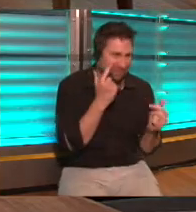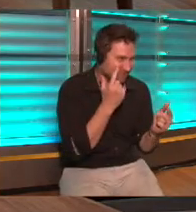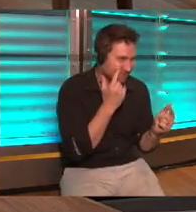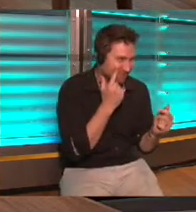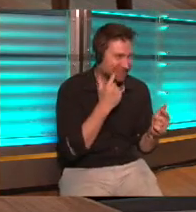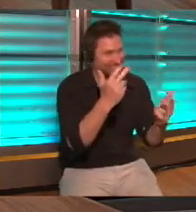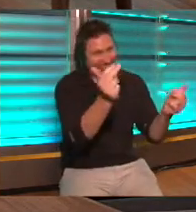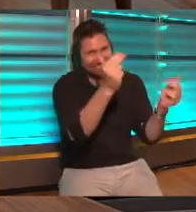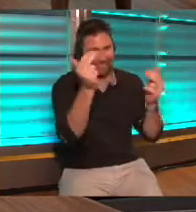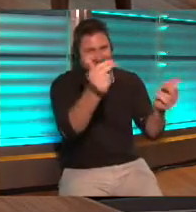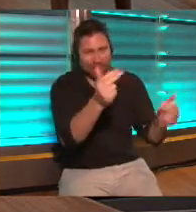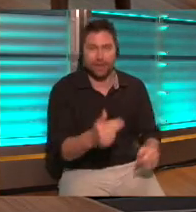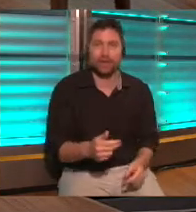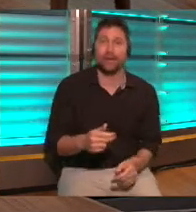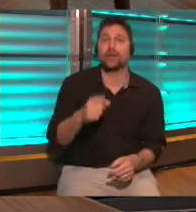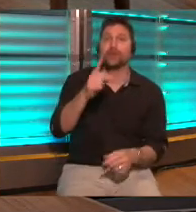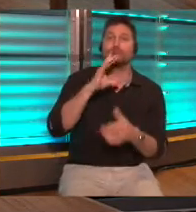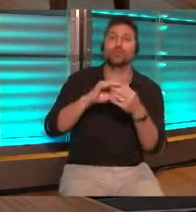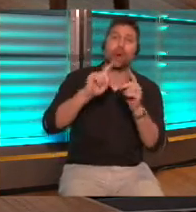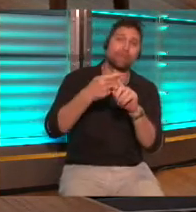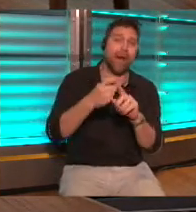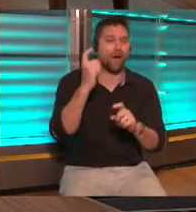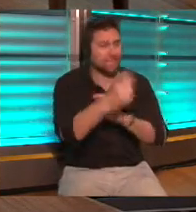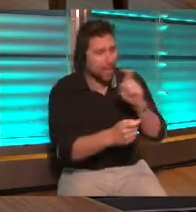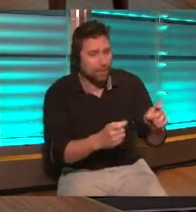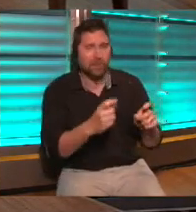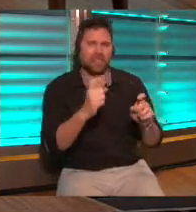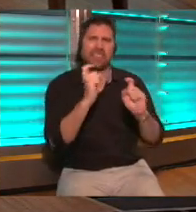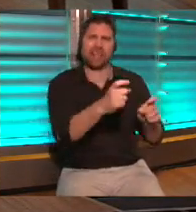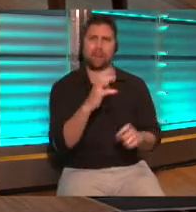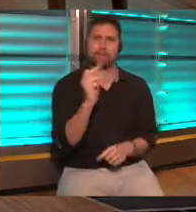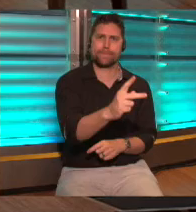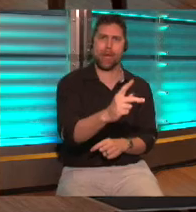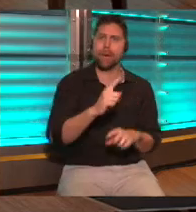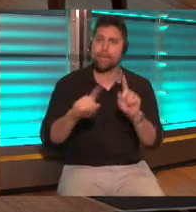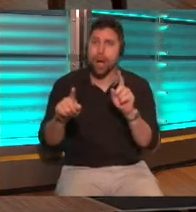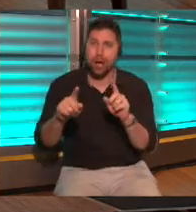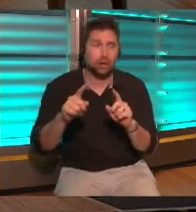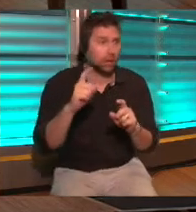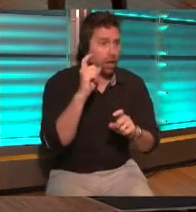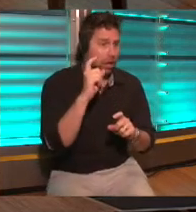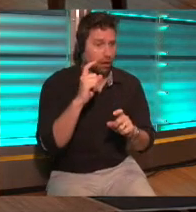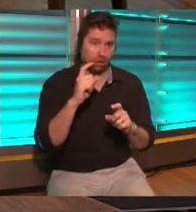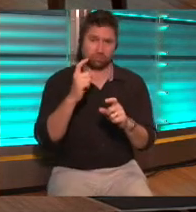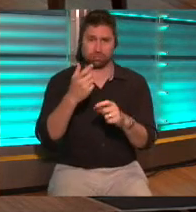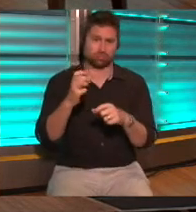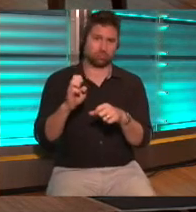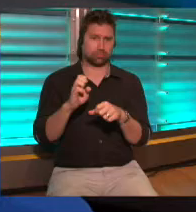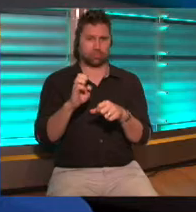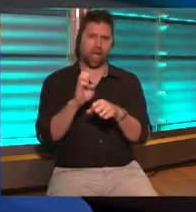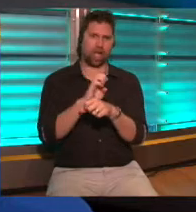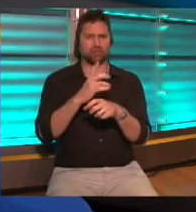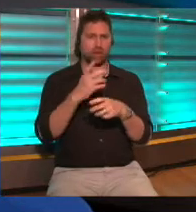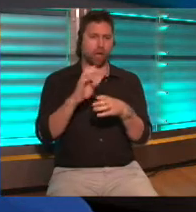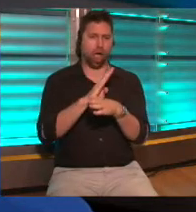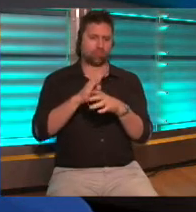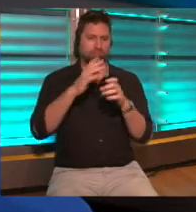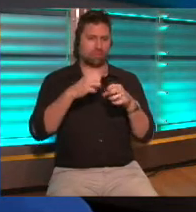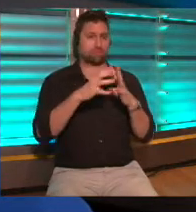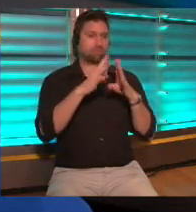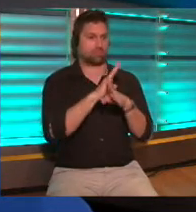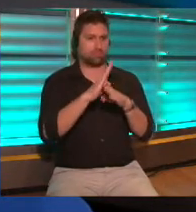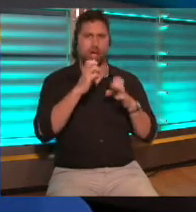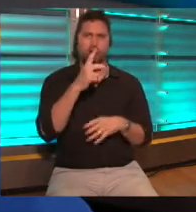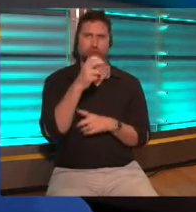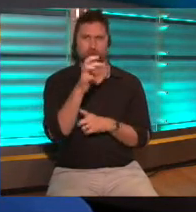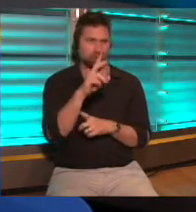But that's, you talked about philanthropy and giving back, but being entrepreneur is about making money. So, how do you decide when you're going